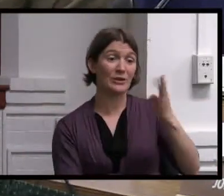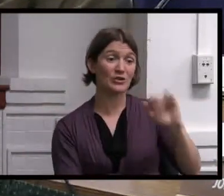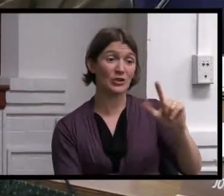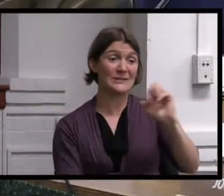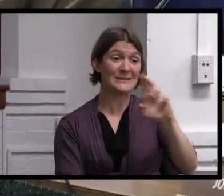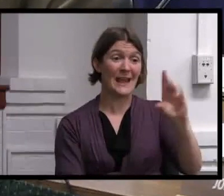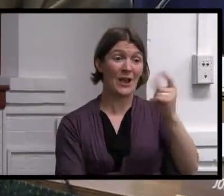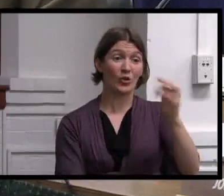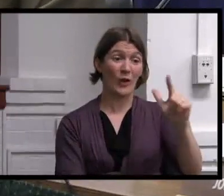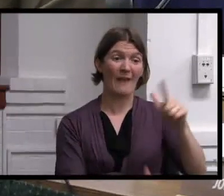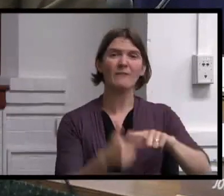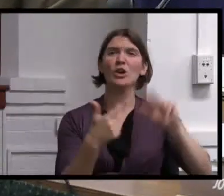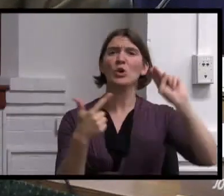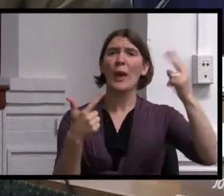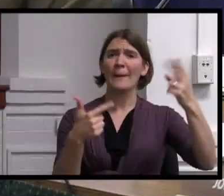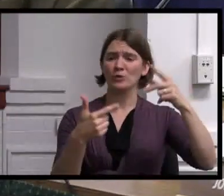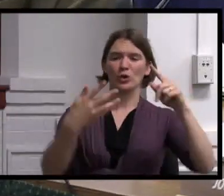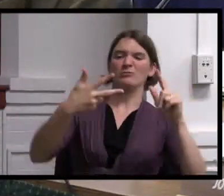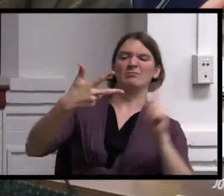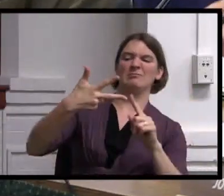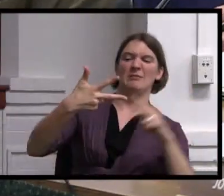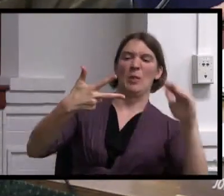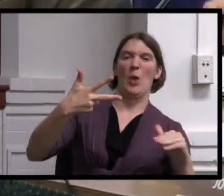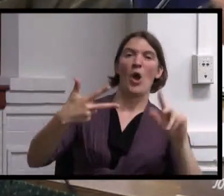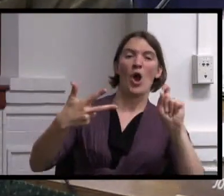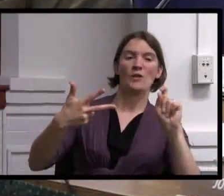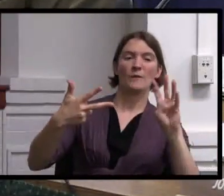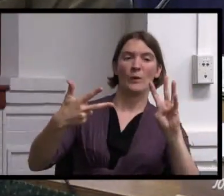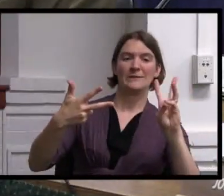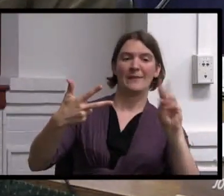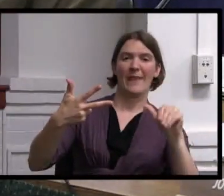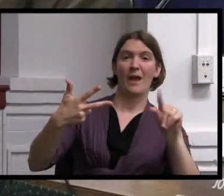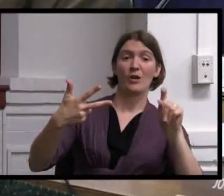of Winchester, New Hampshire is the low bidder at